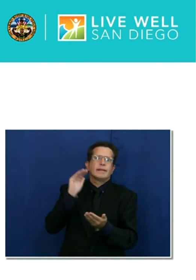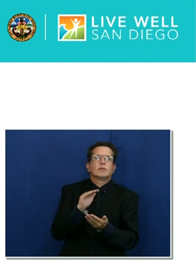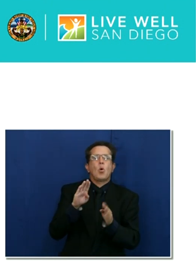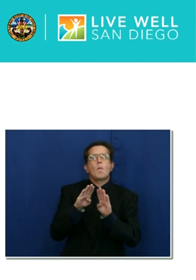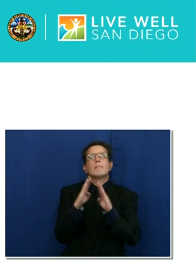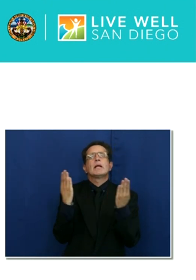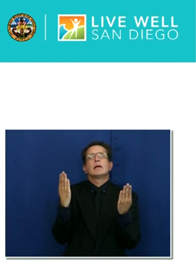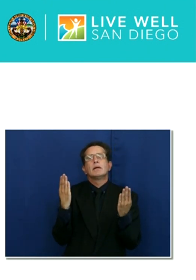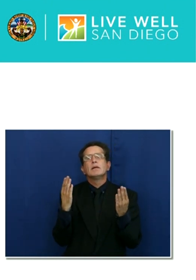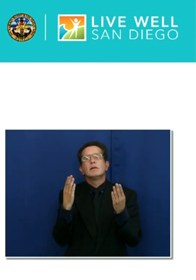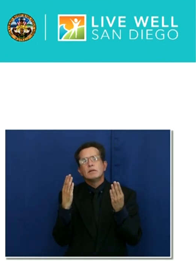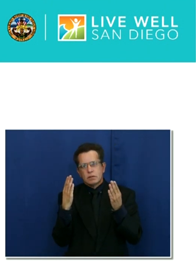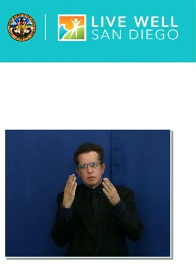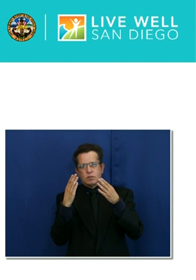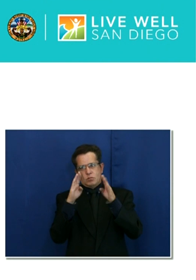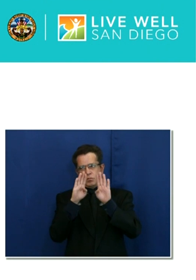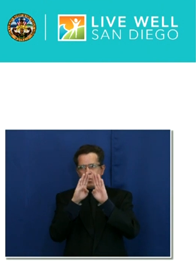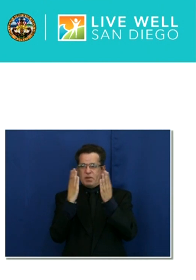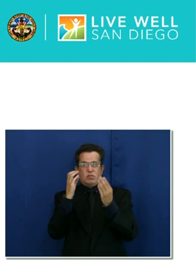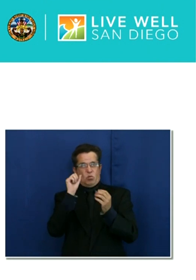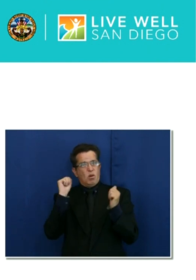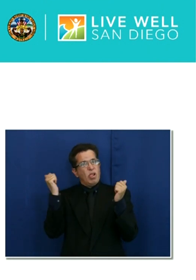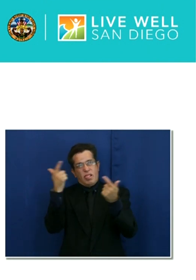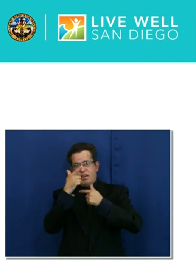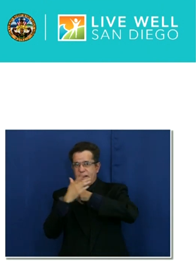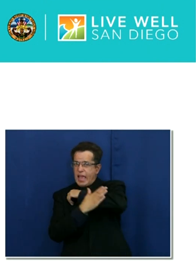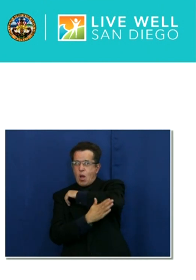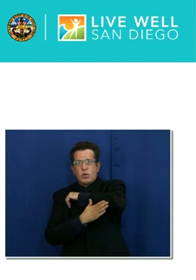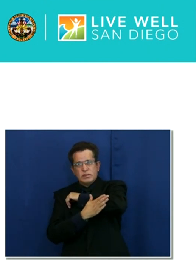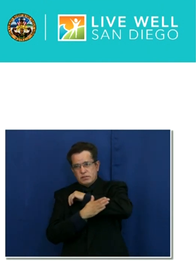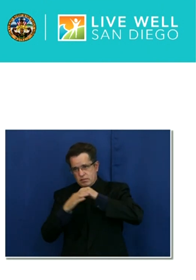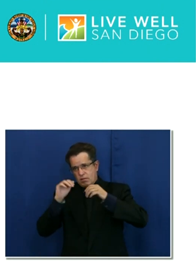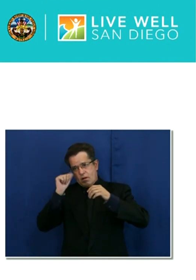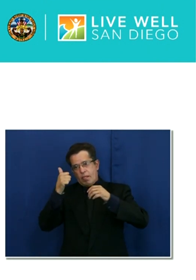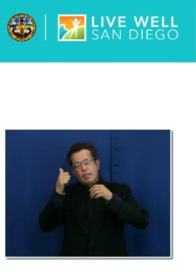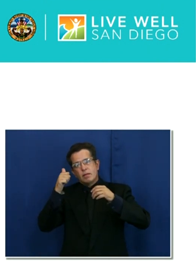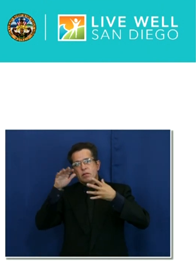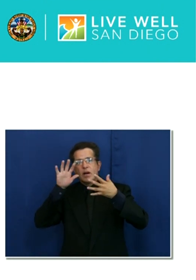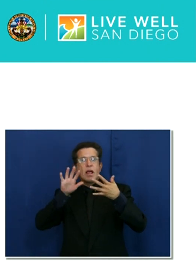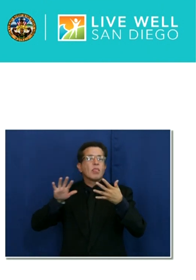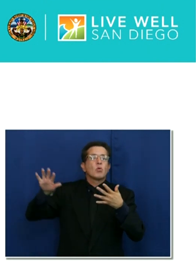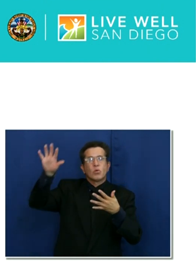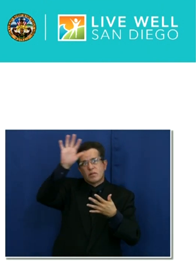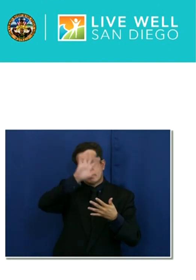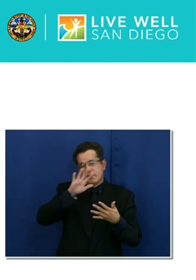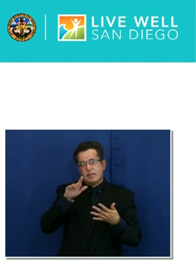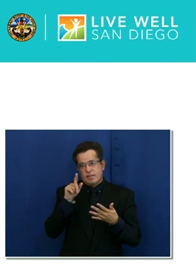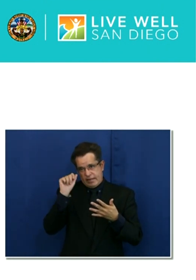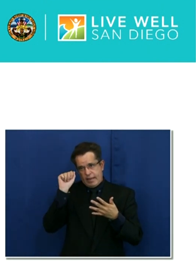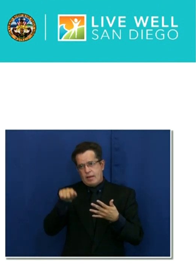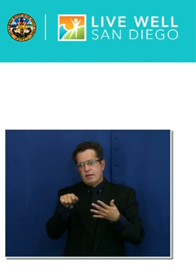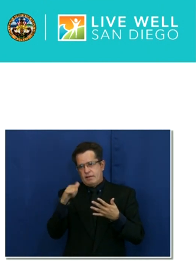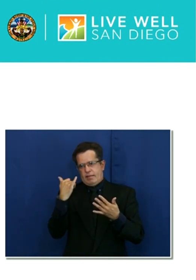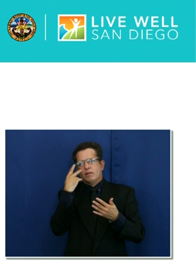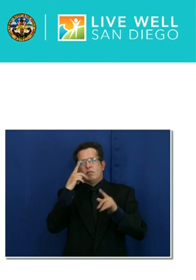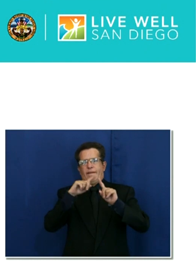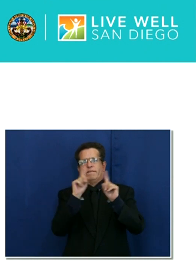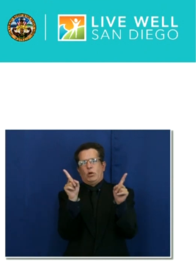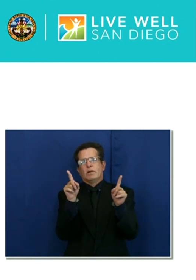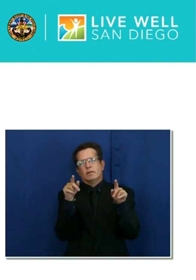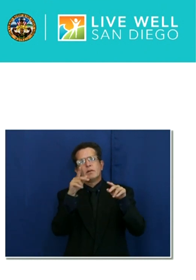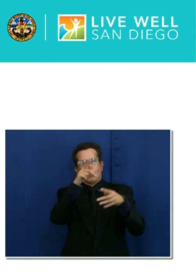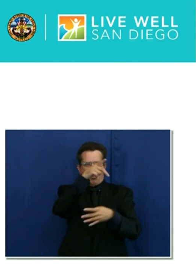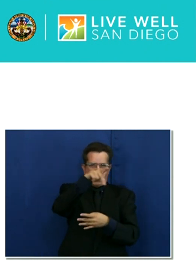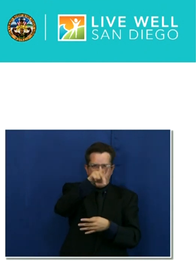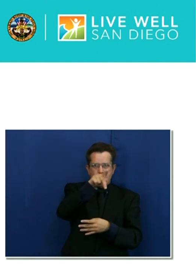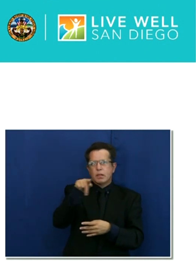And all other counties or all other counties in the other tiers, they can have those businesses